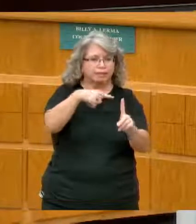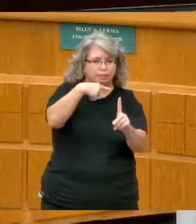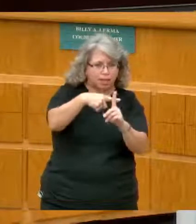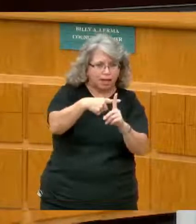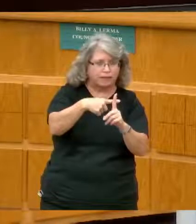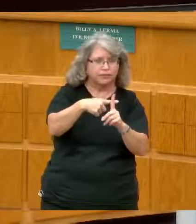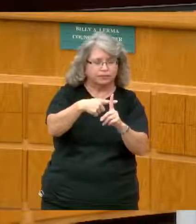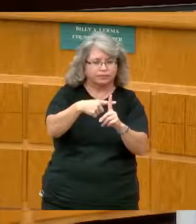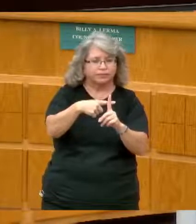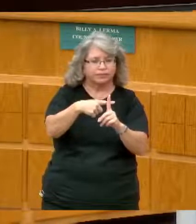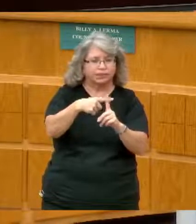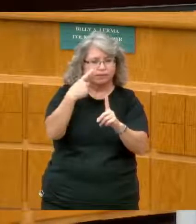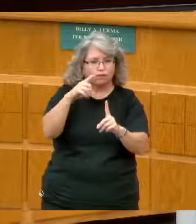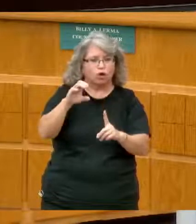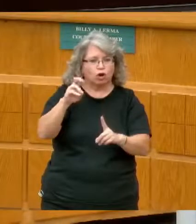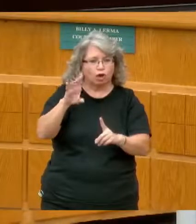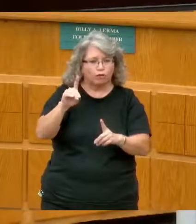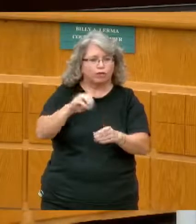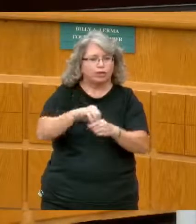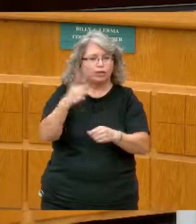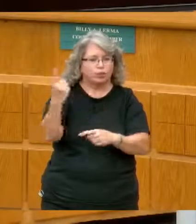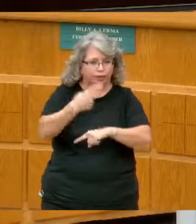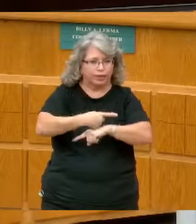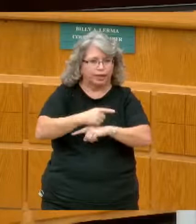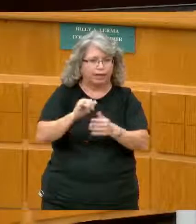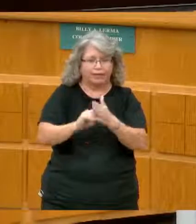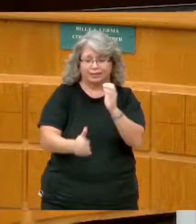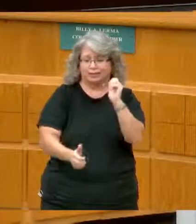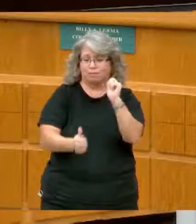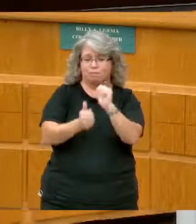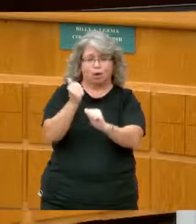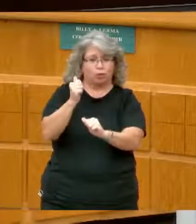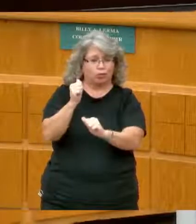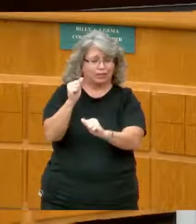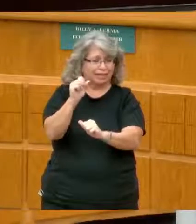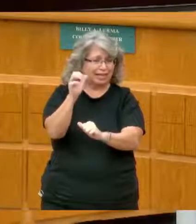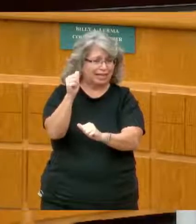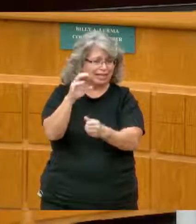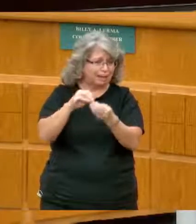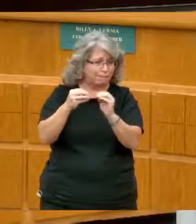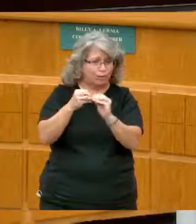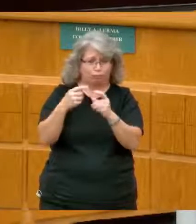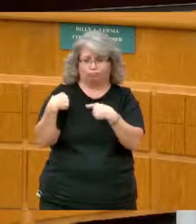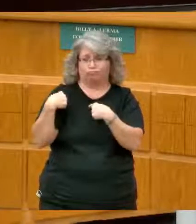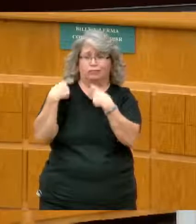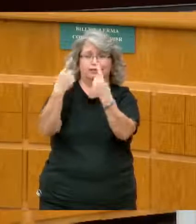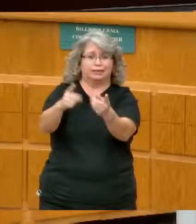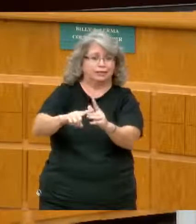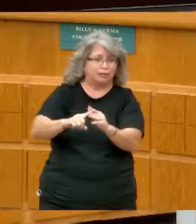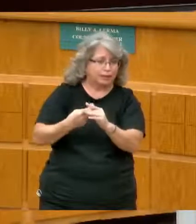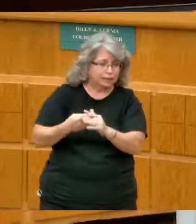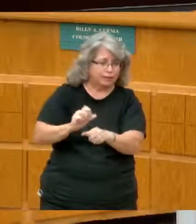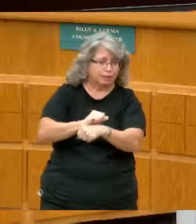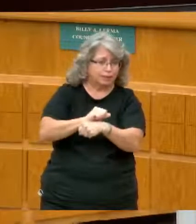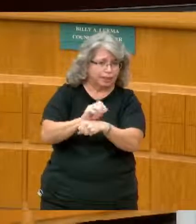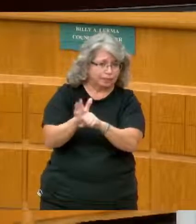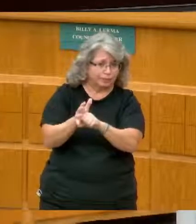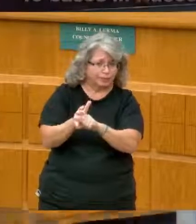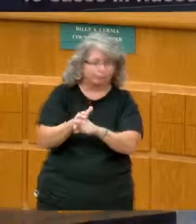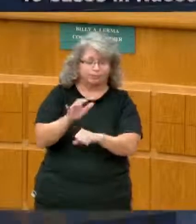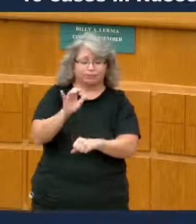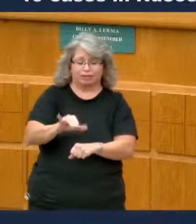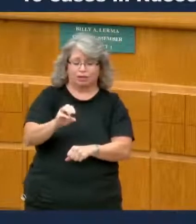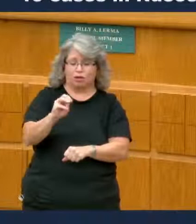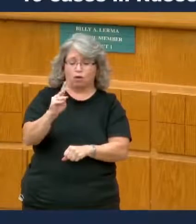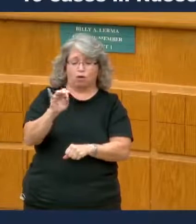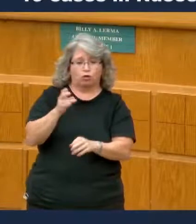The most cases ever that we've had since the beginning of the pandemic. The variant is highly transmissible.